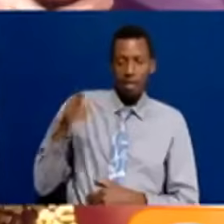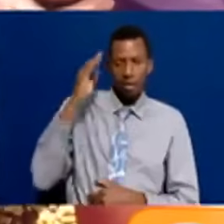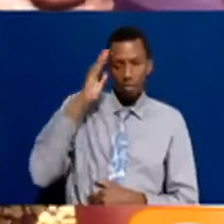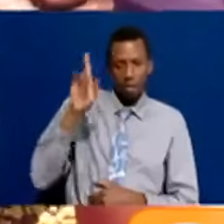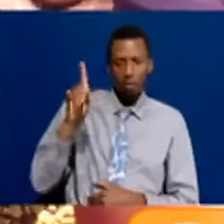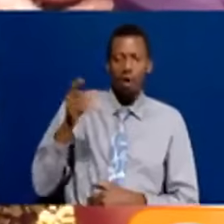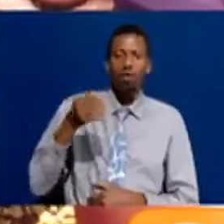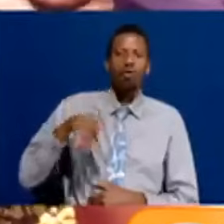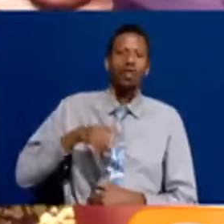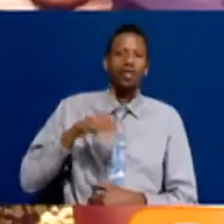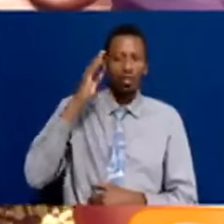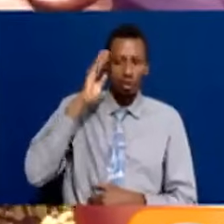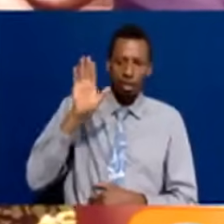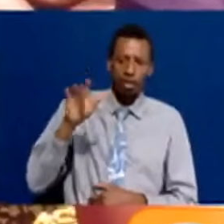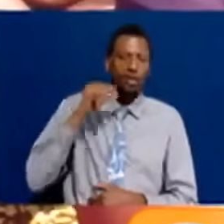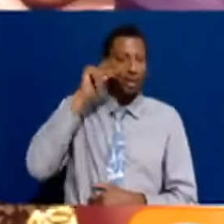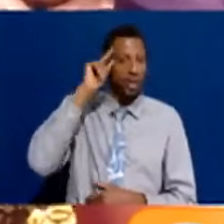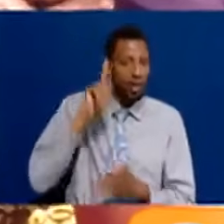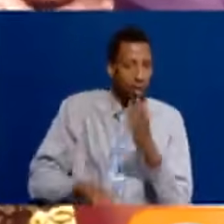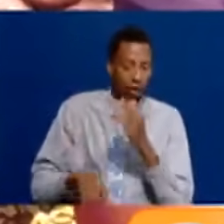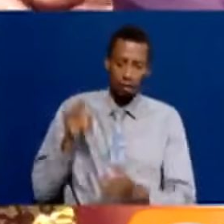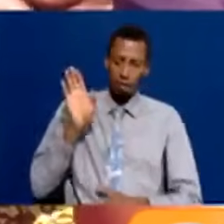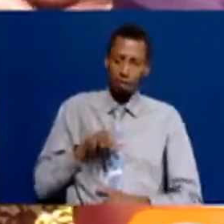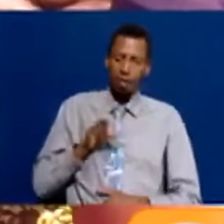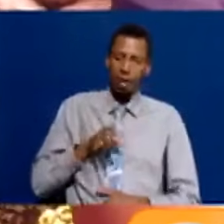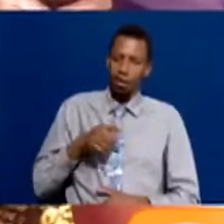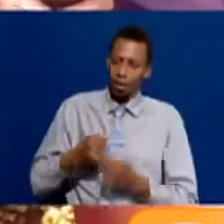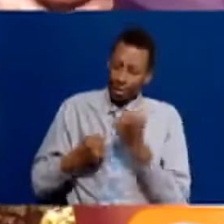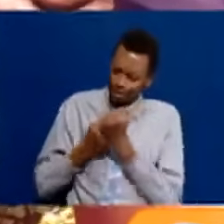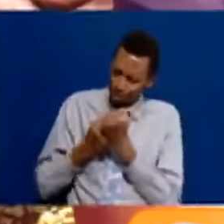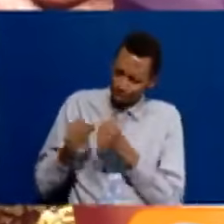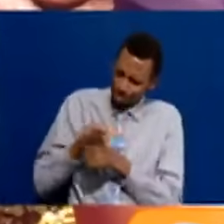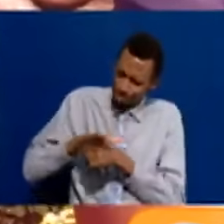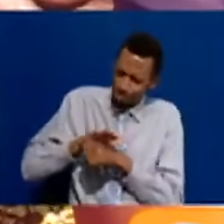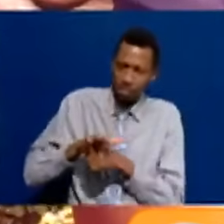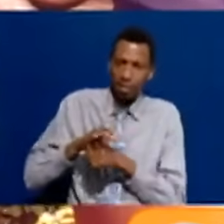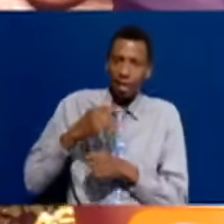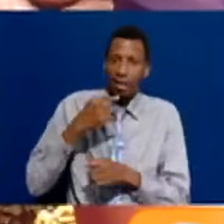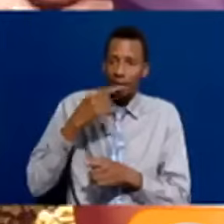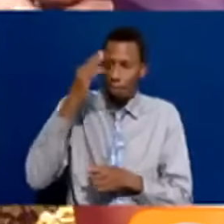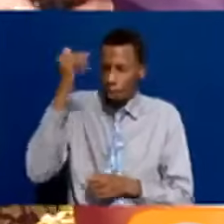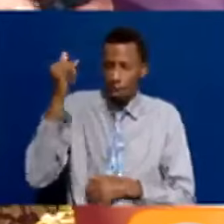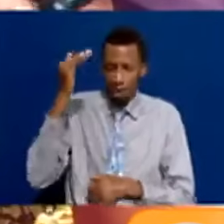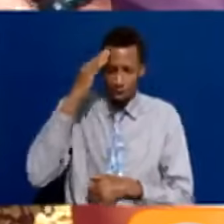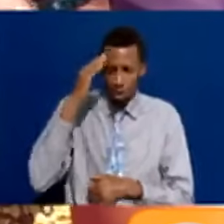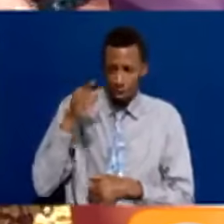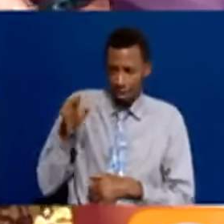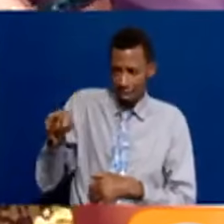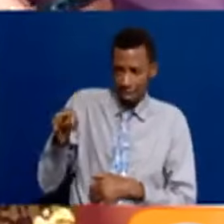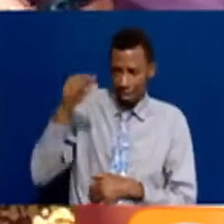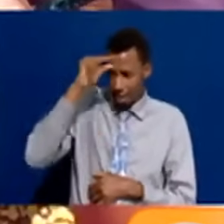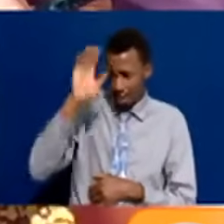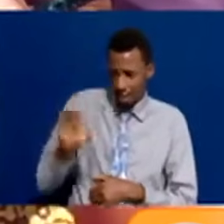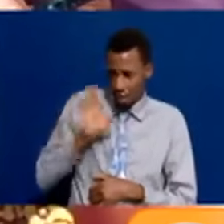was a woman by gender, sure, and we supported her overwhelmingly because we knew that as a woman, she most